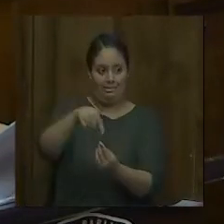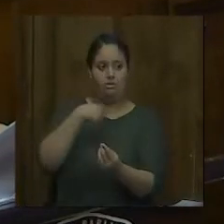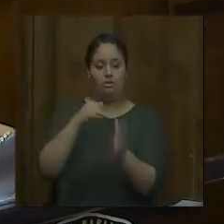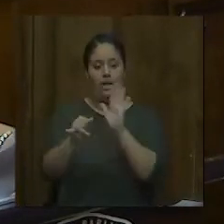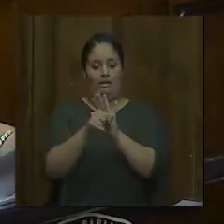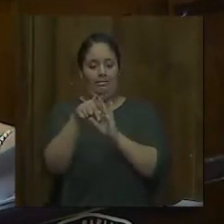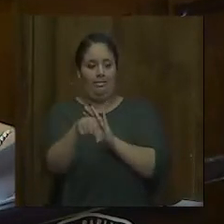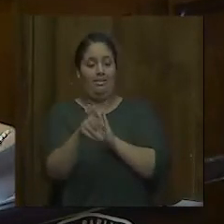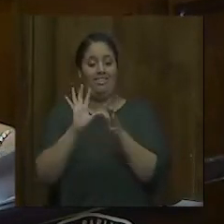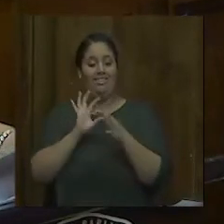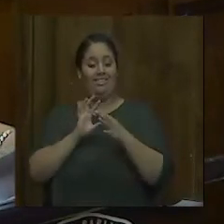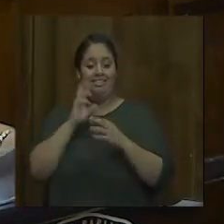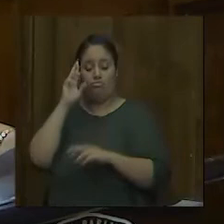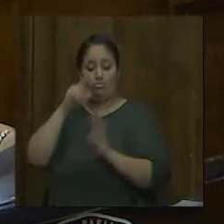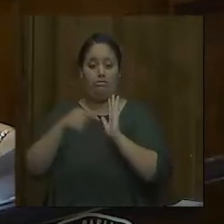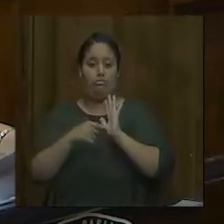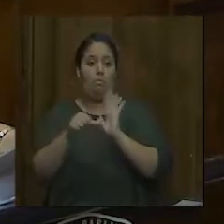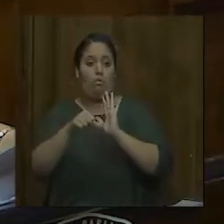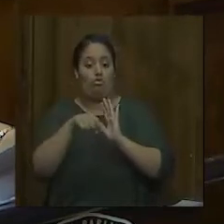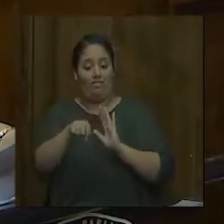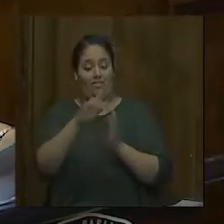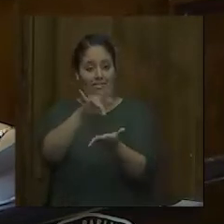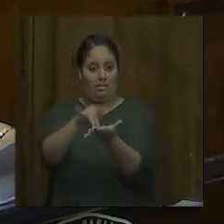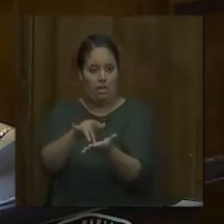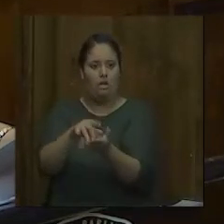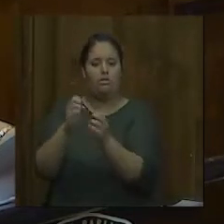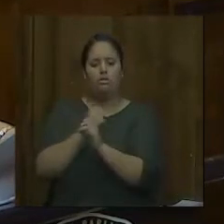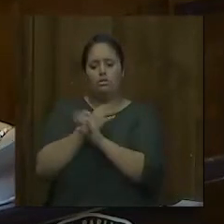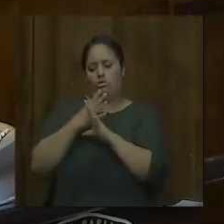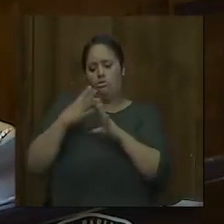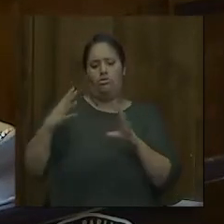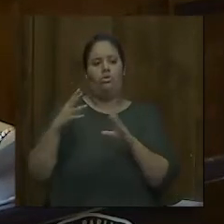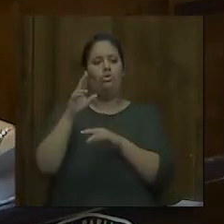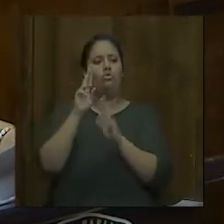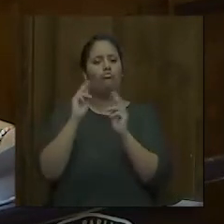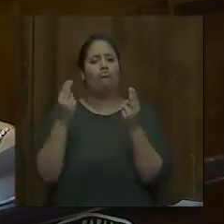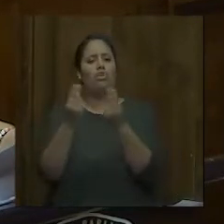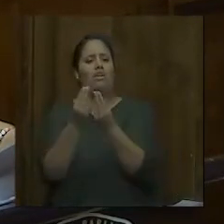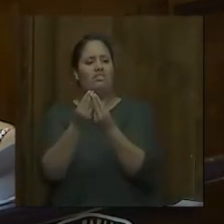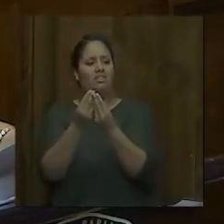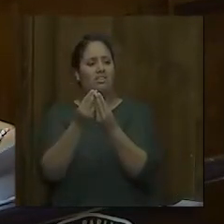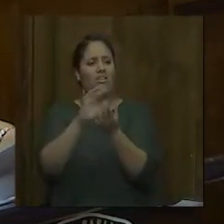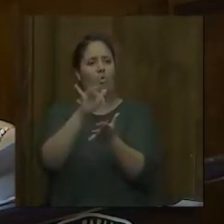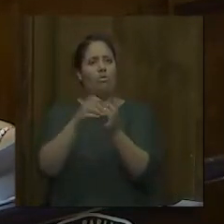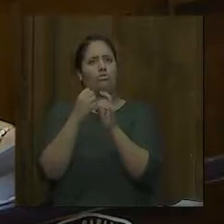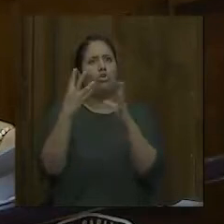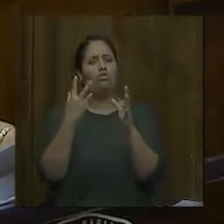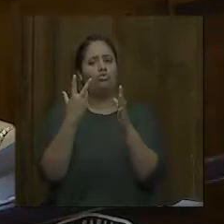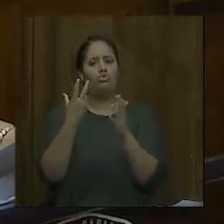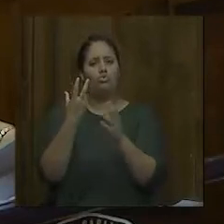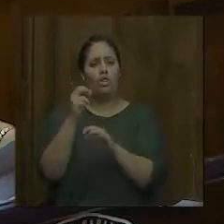this site relates to the national inaugural launch of the United Democratic Front at the locale on 20 August